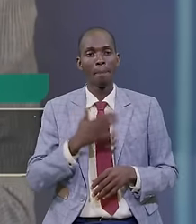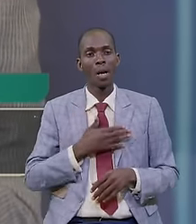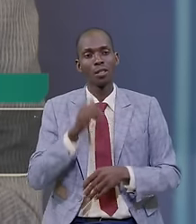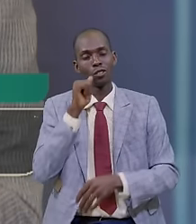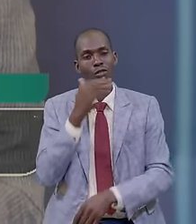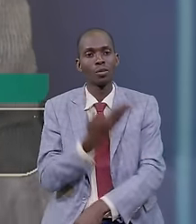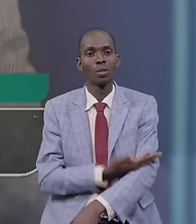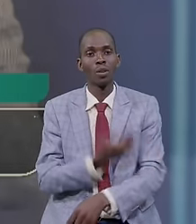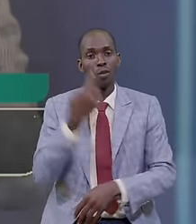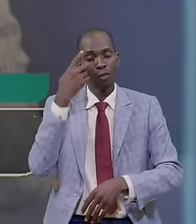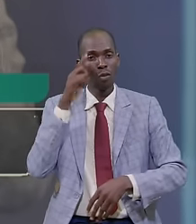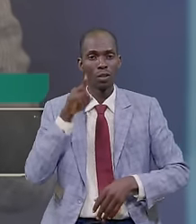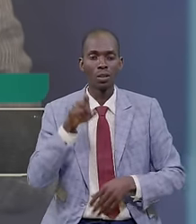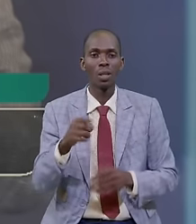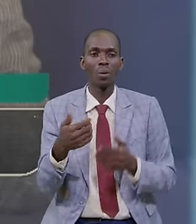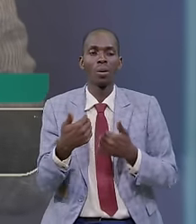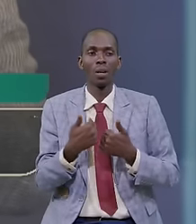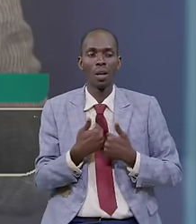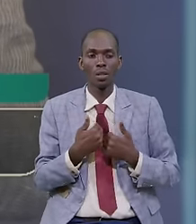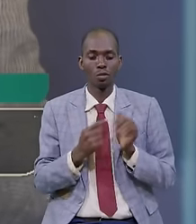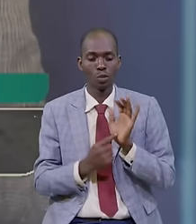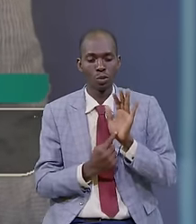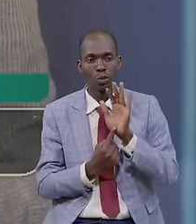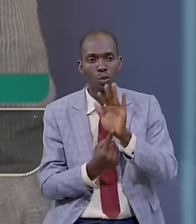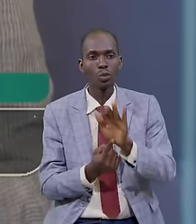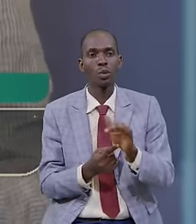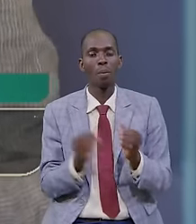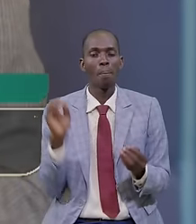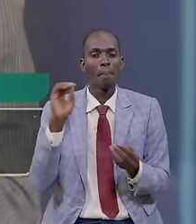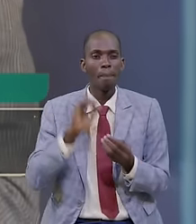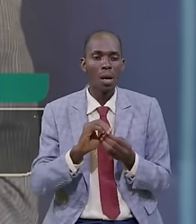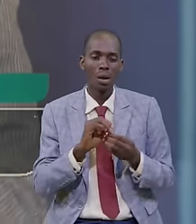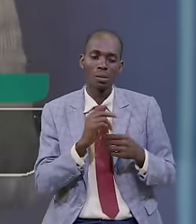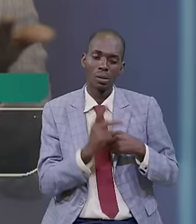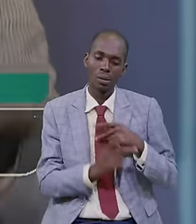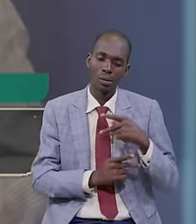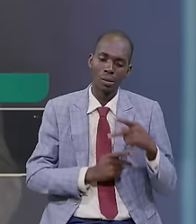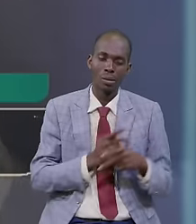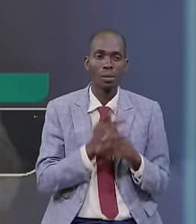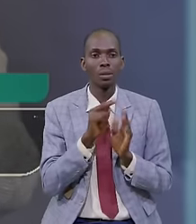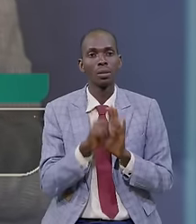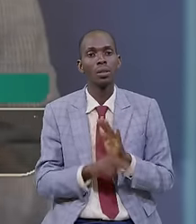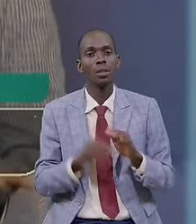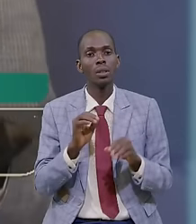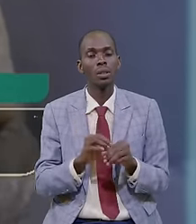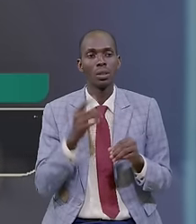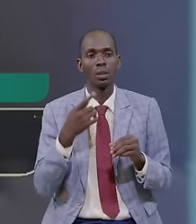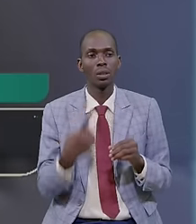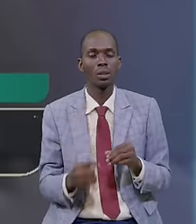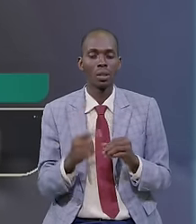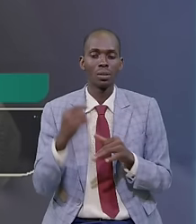thou hast showed more kindness in the